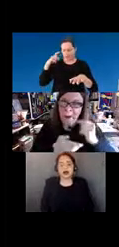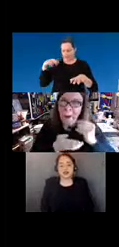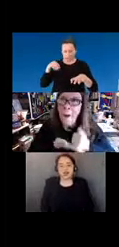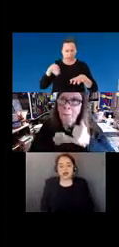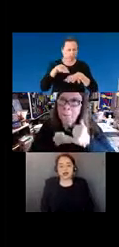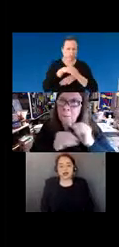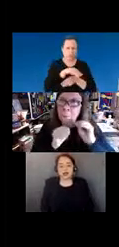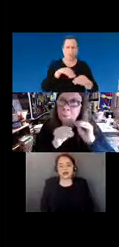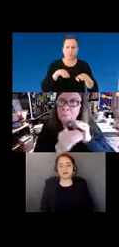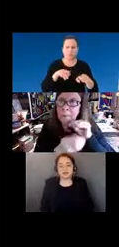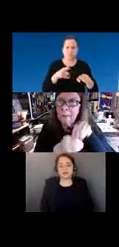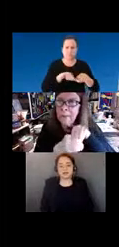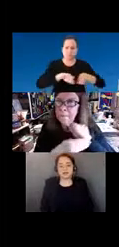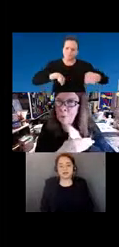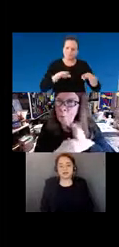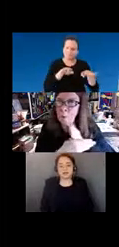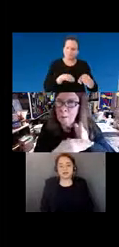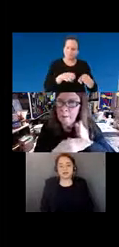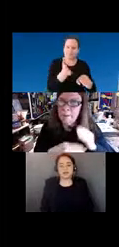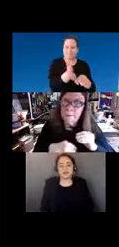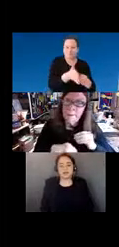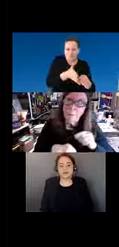the contrast.